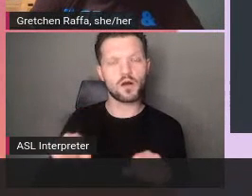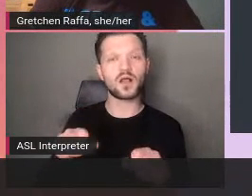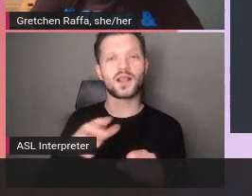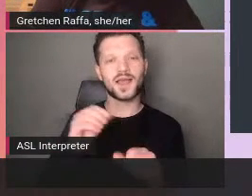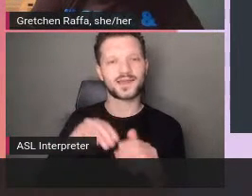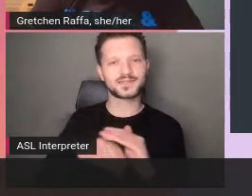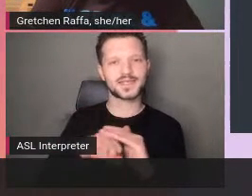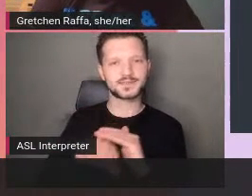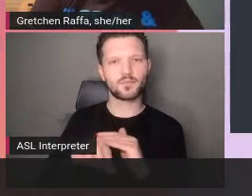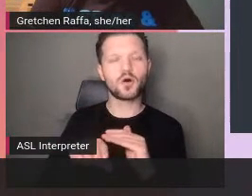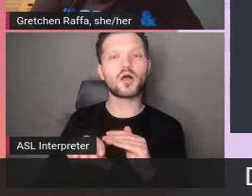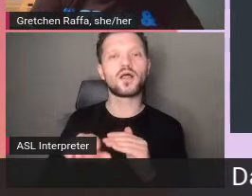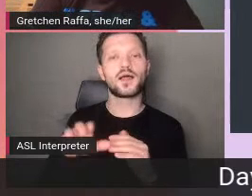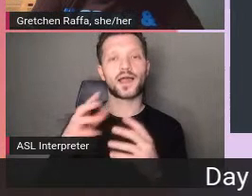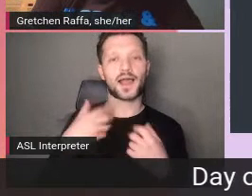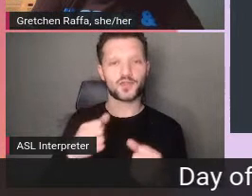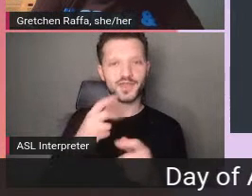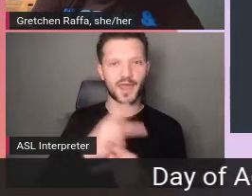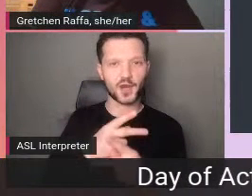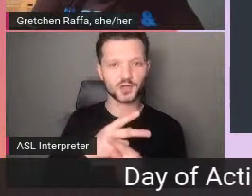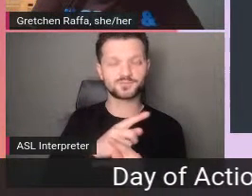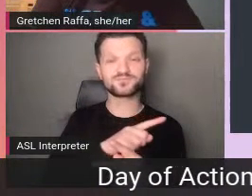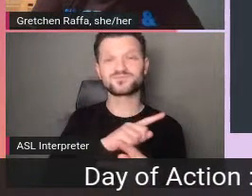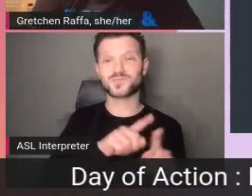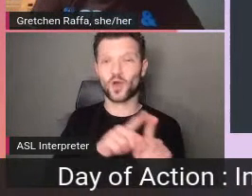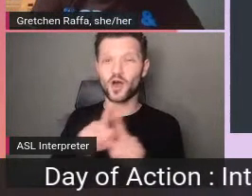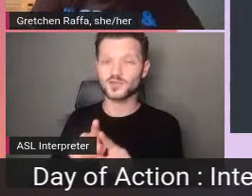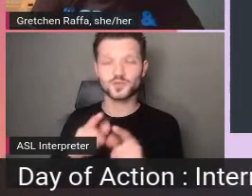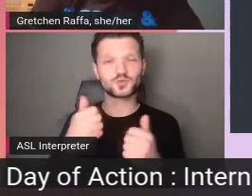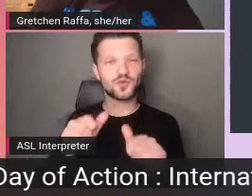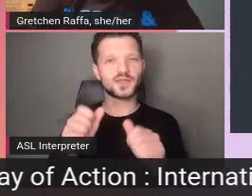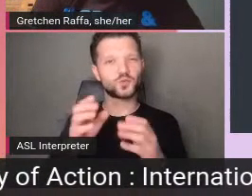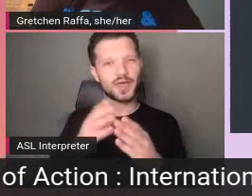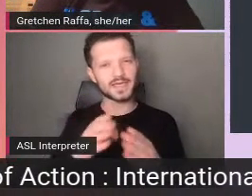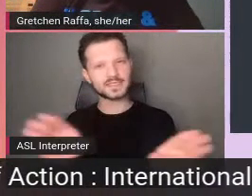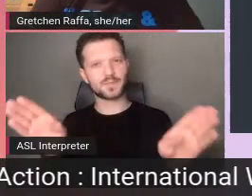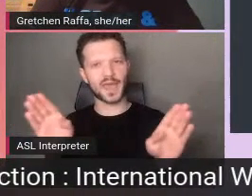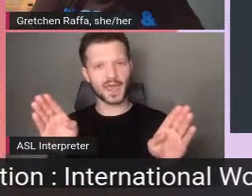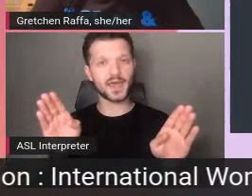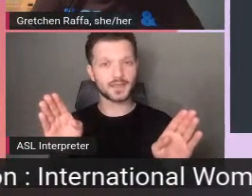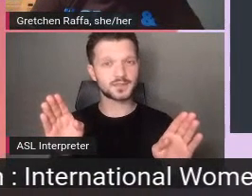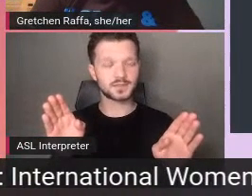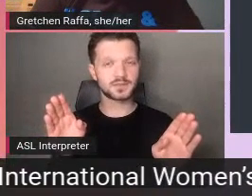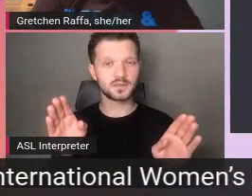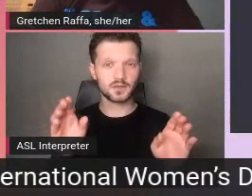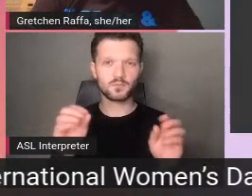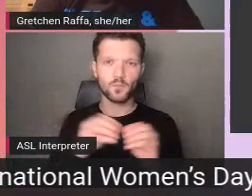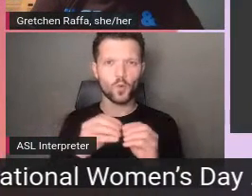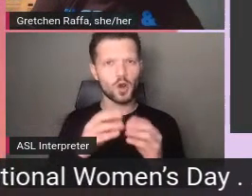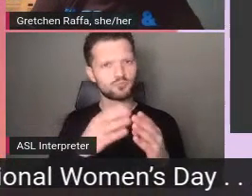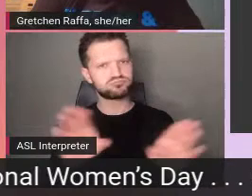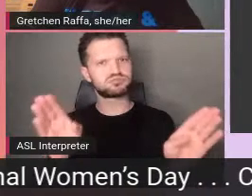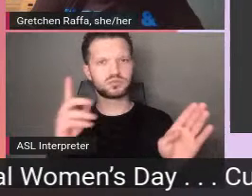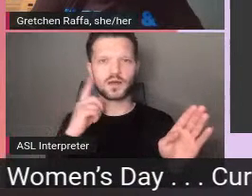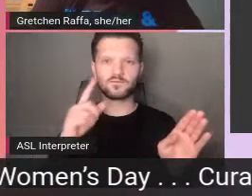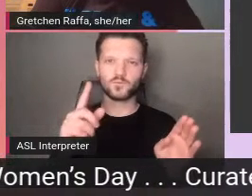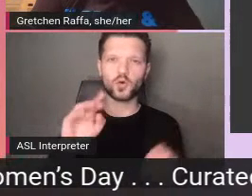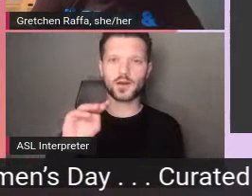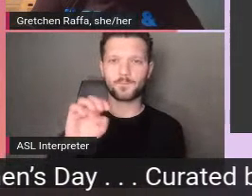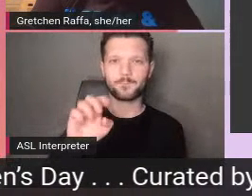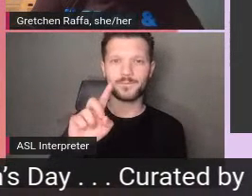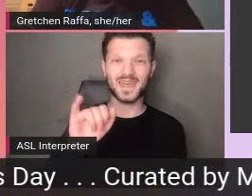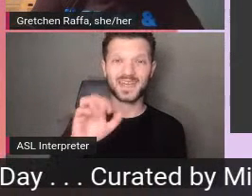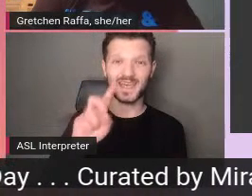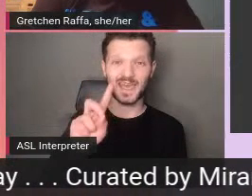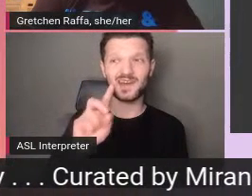to expand Medicaid, and that bill will actually help folks that are now currently excluded from the